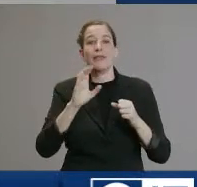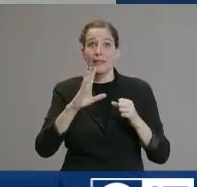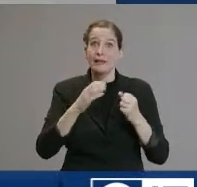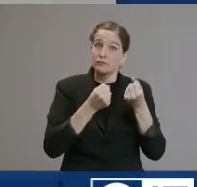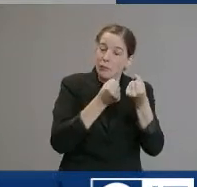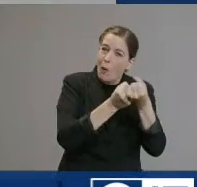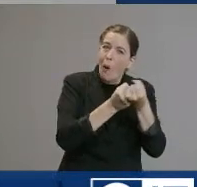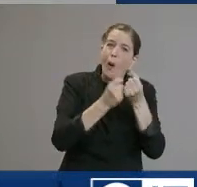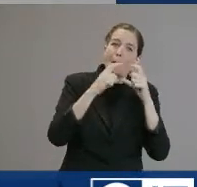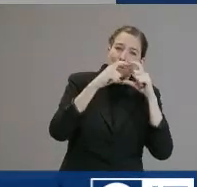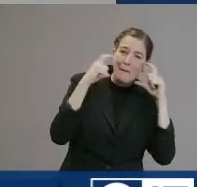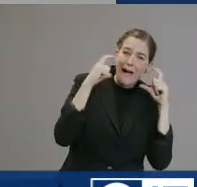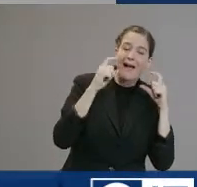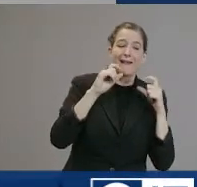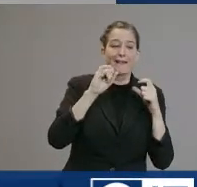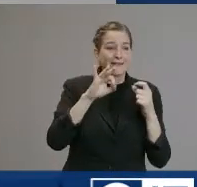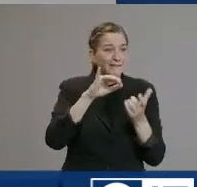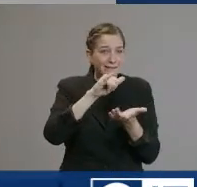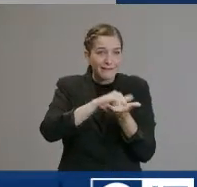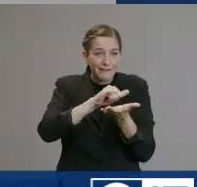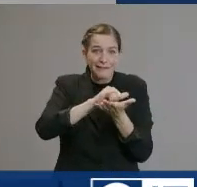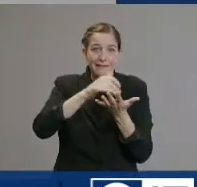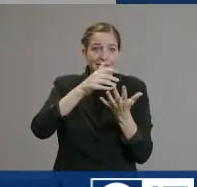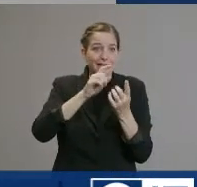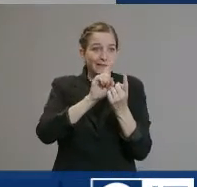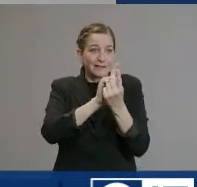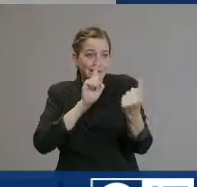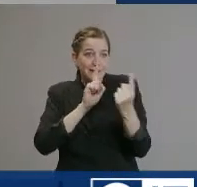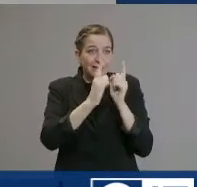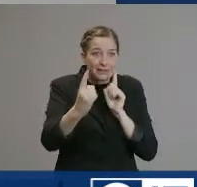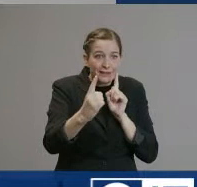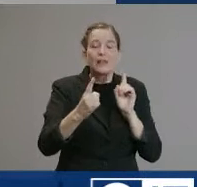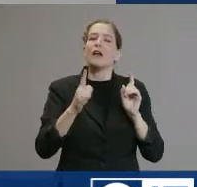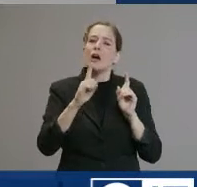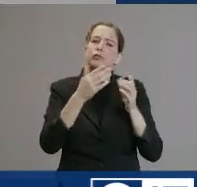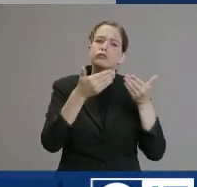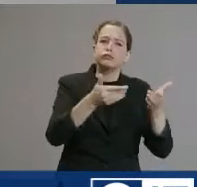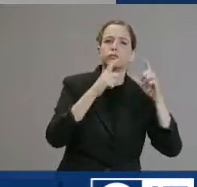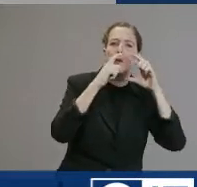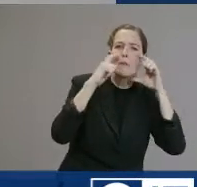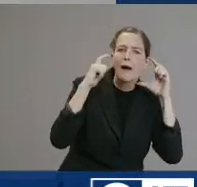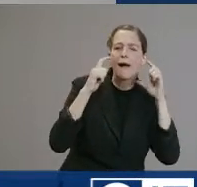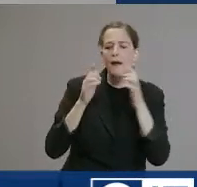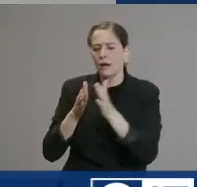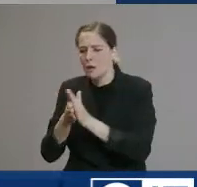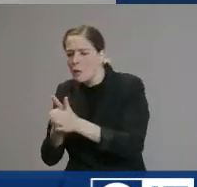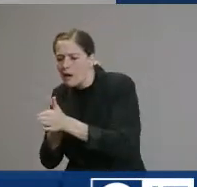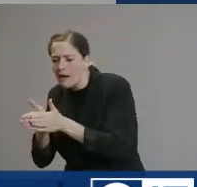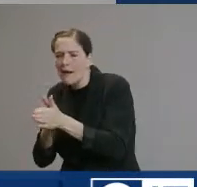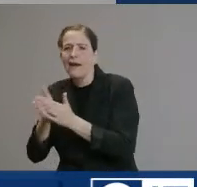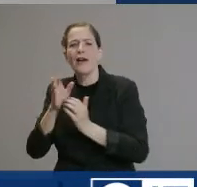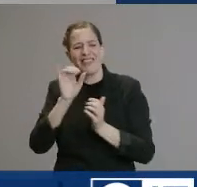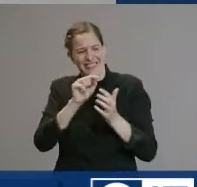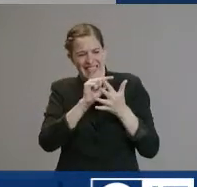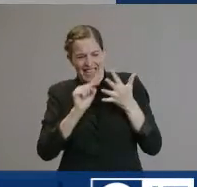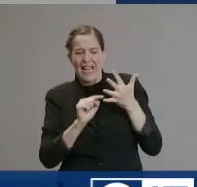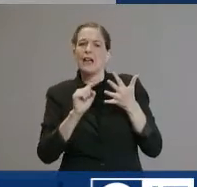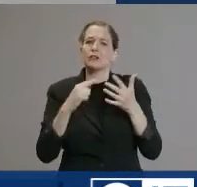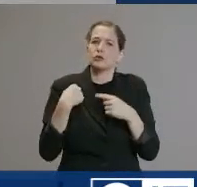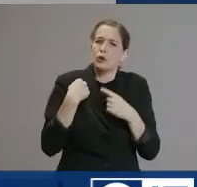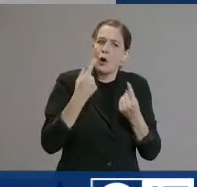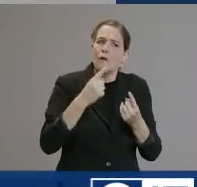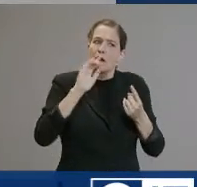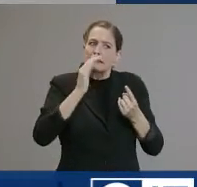hands. Those types of things go so far in reducing the spread and improving the situation here. The only thing I